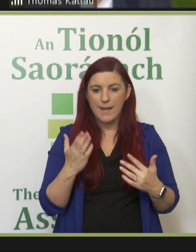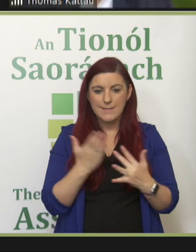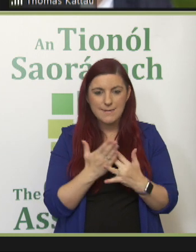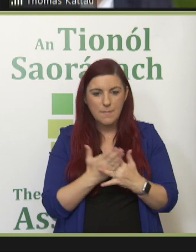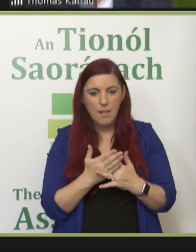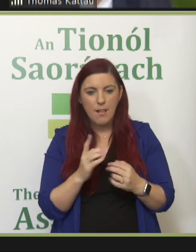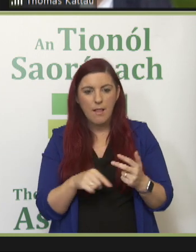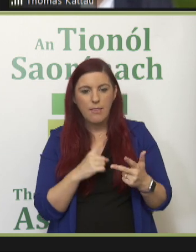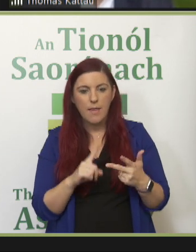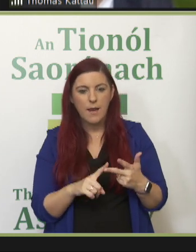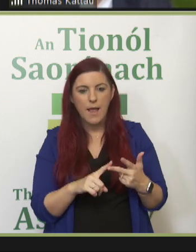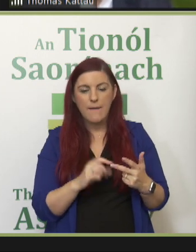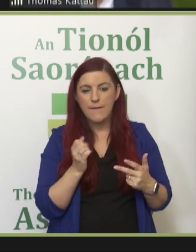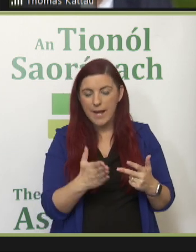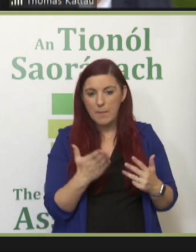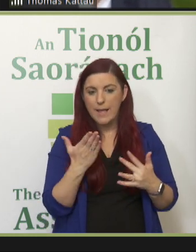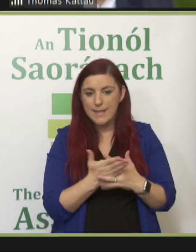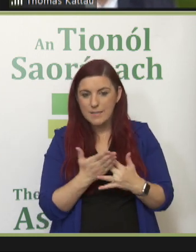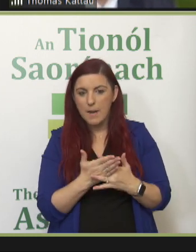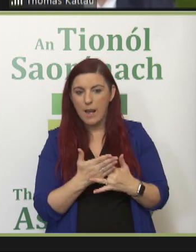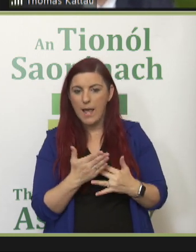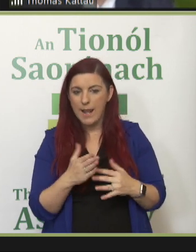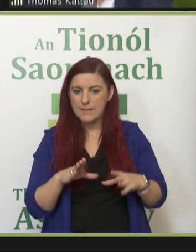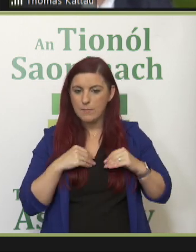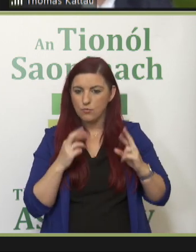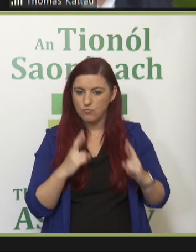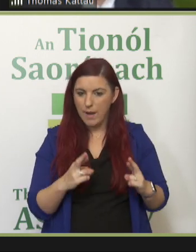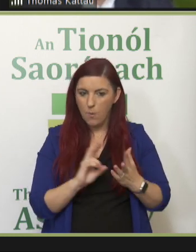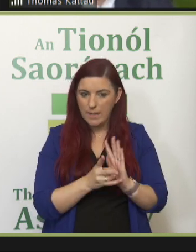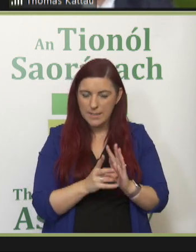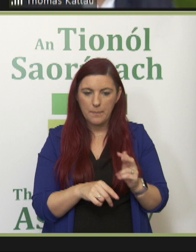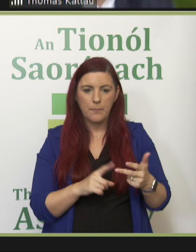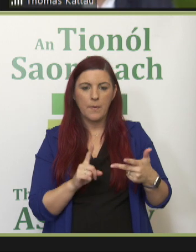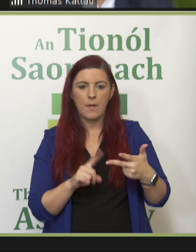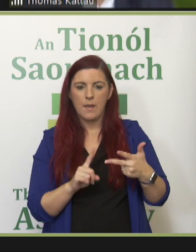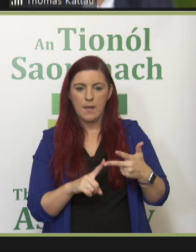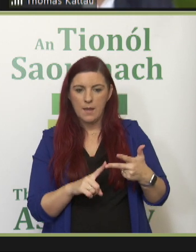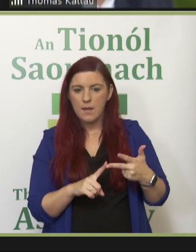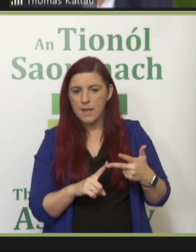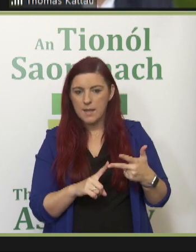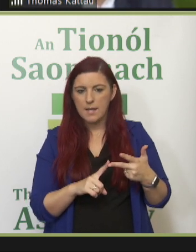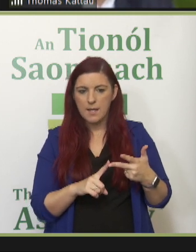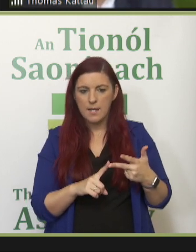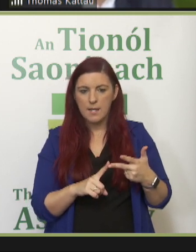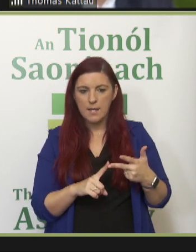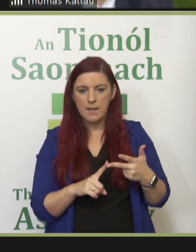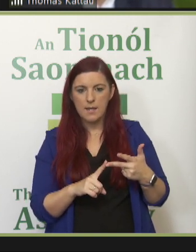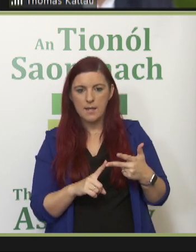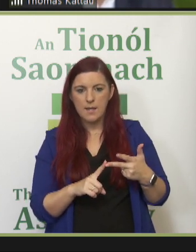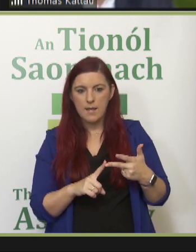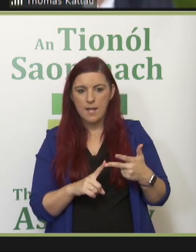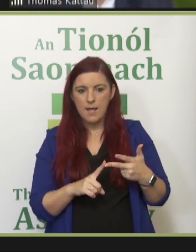And the third principle in here is that the care in prison should be equivalent to the